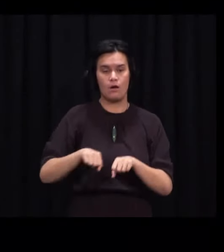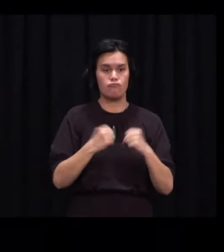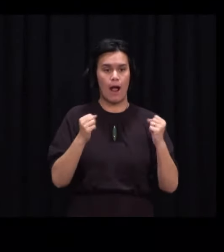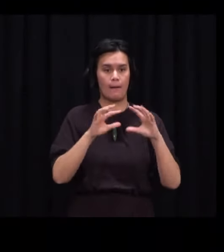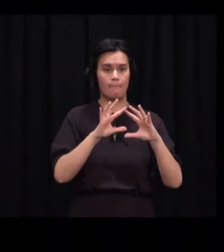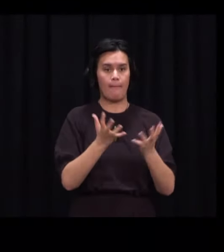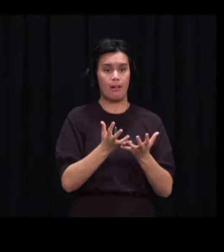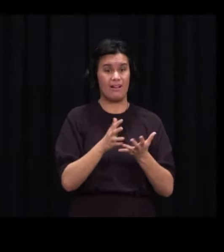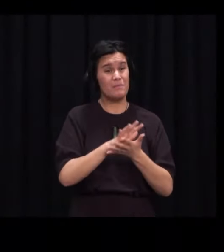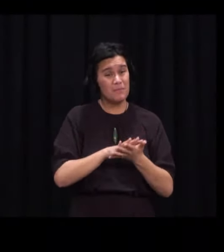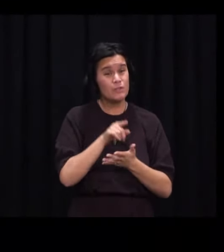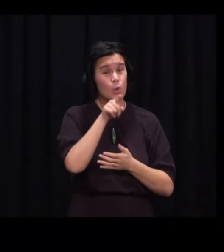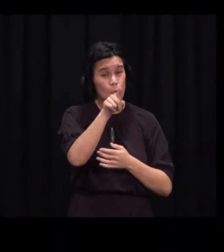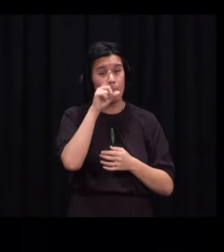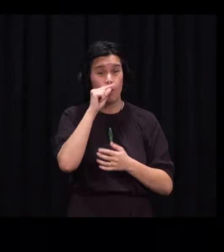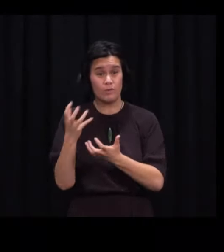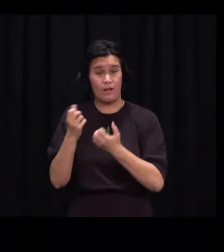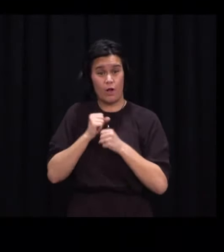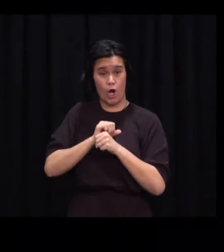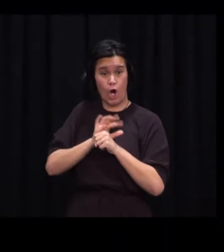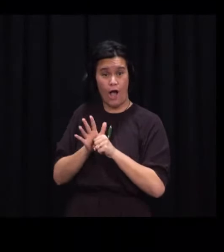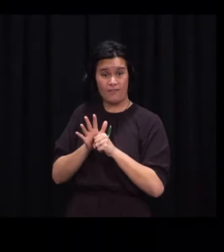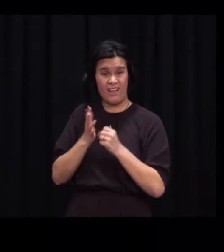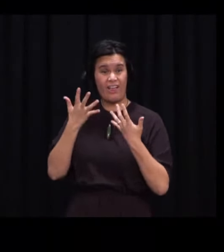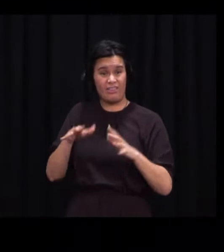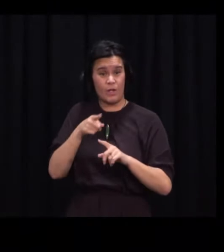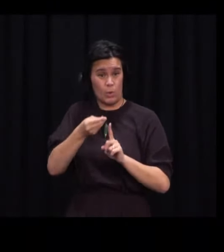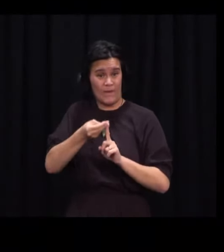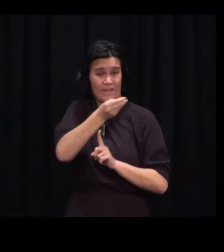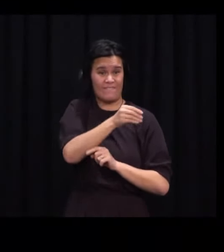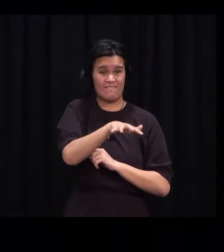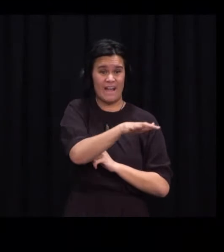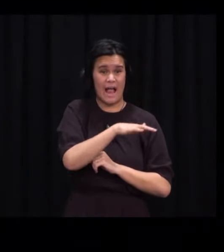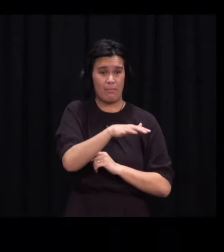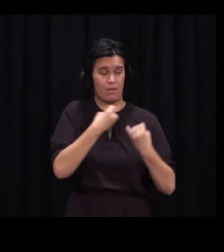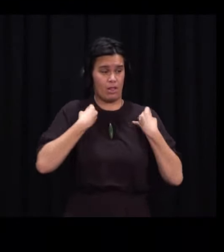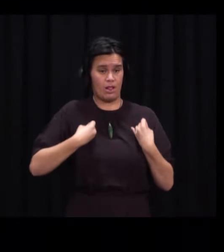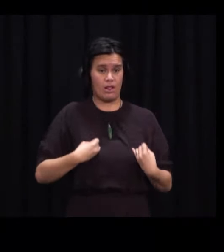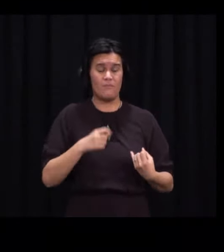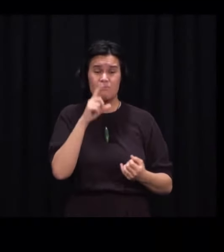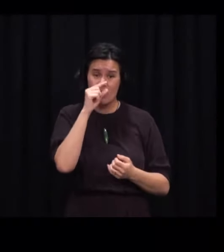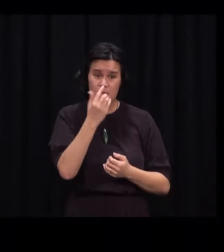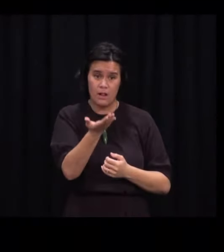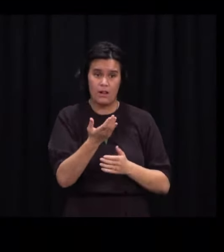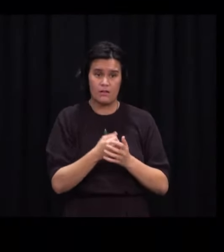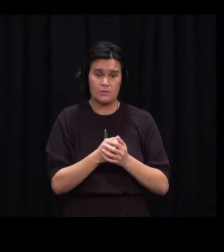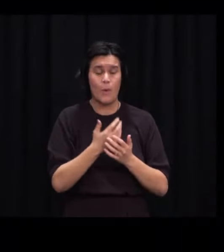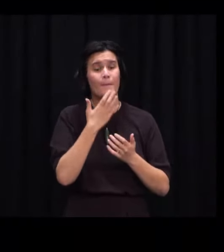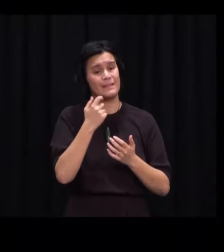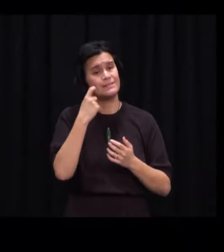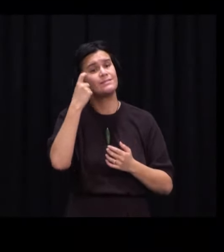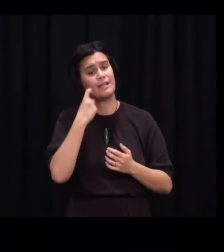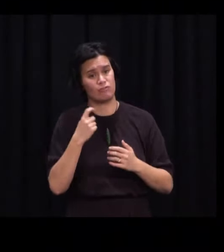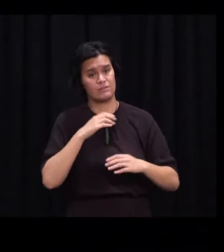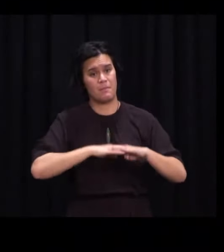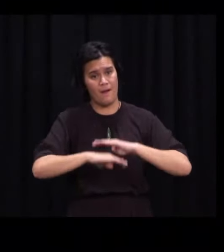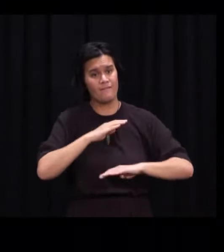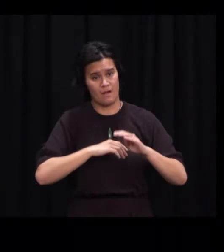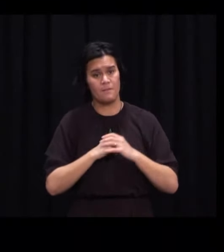back into your house, to your family and your loved ones. Please take this rule seriously. It's not until we get to level 2 that you can essentially